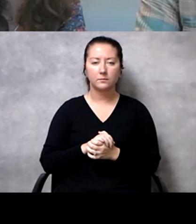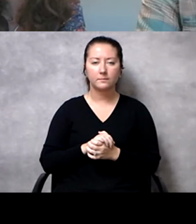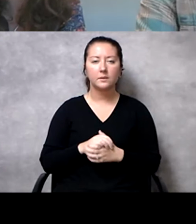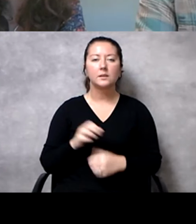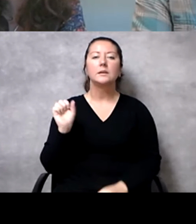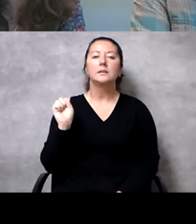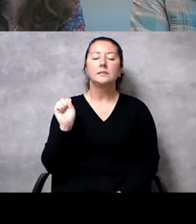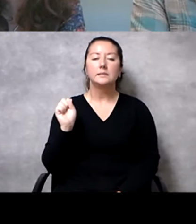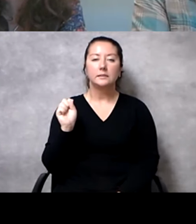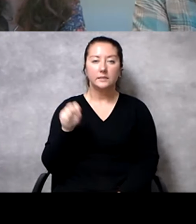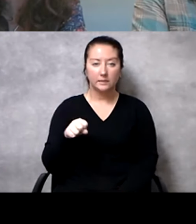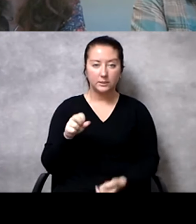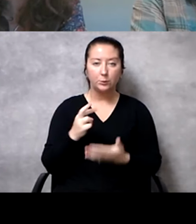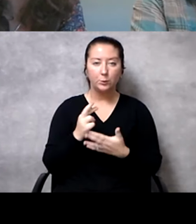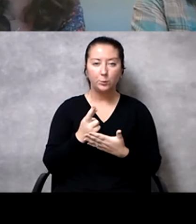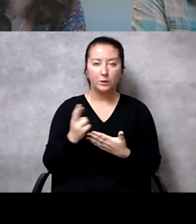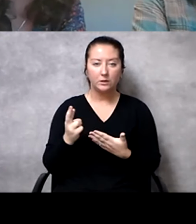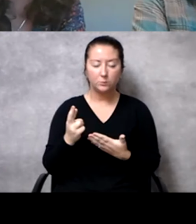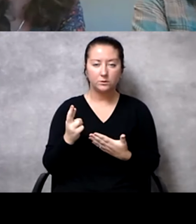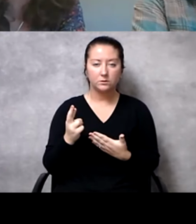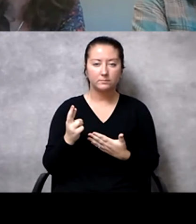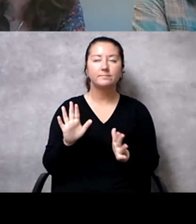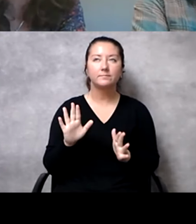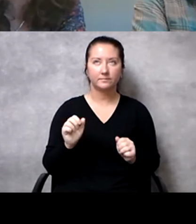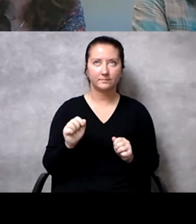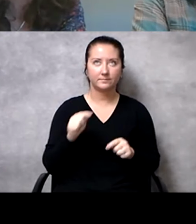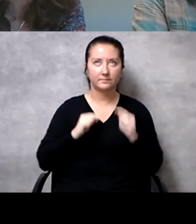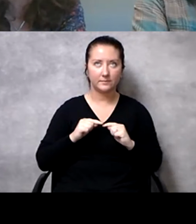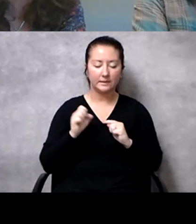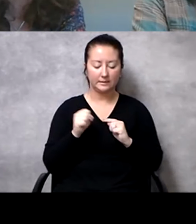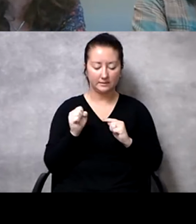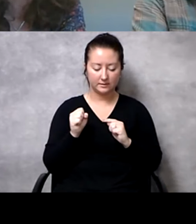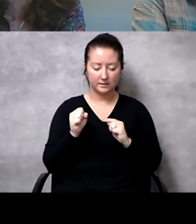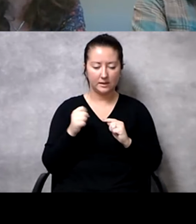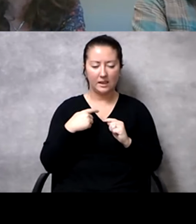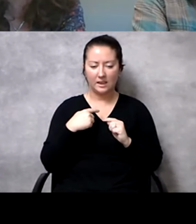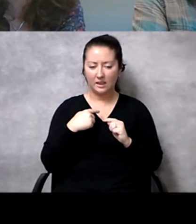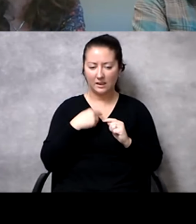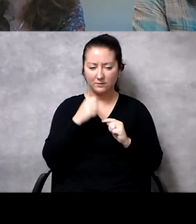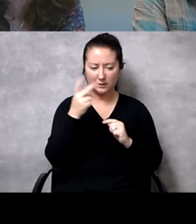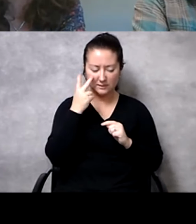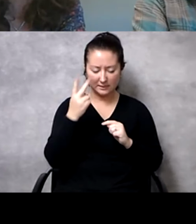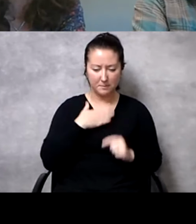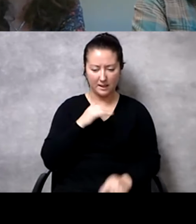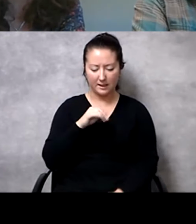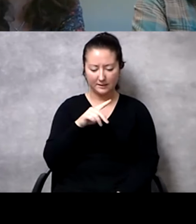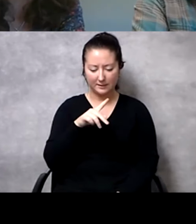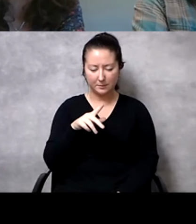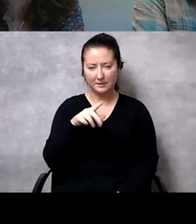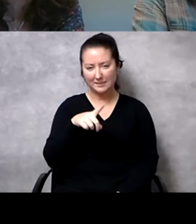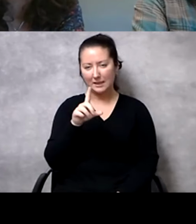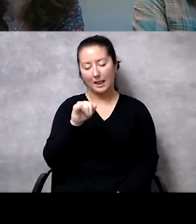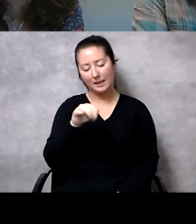yes, the resource, yes, I have not seen the My IDP and Chem IDP resources as being